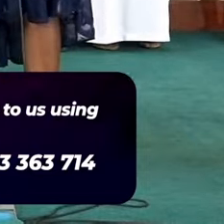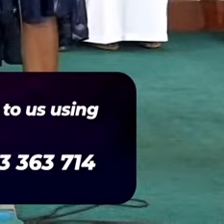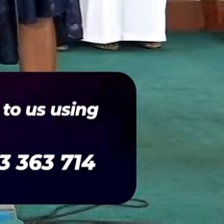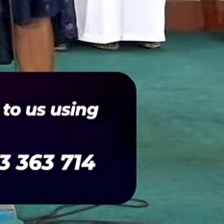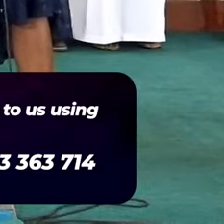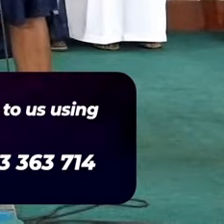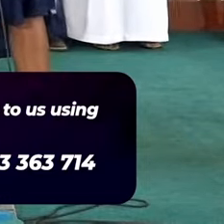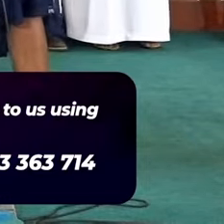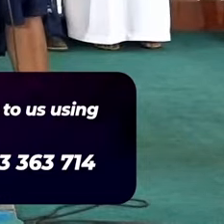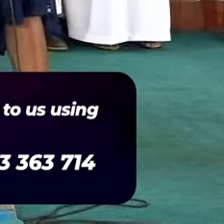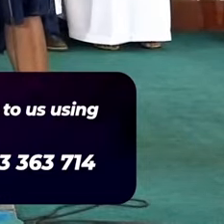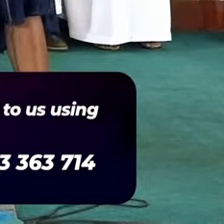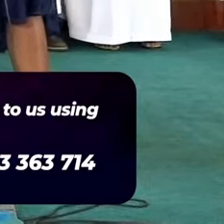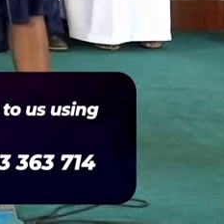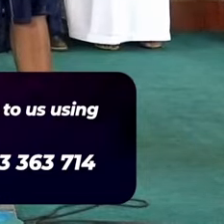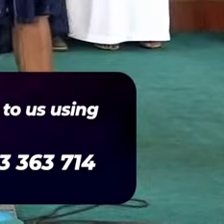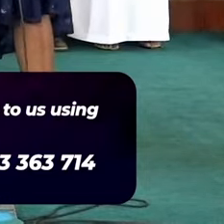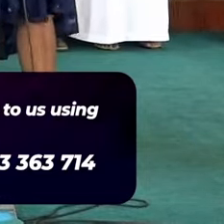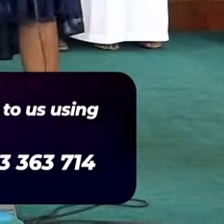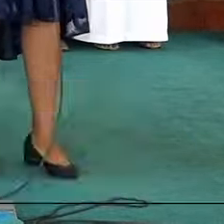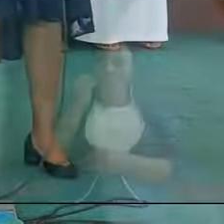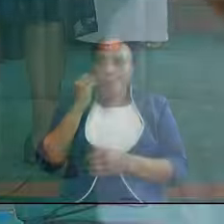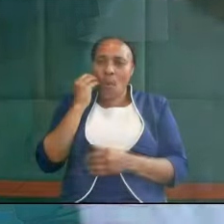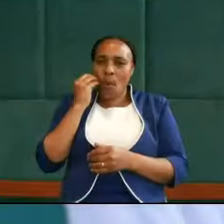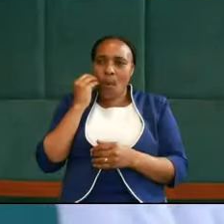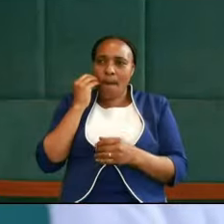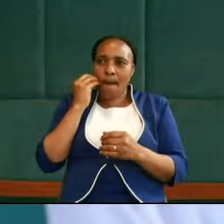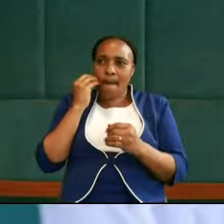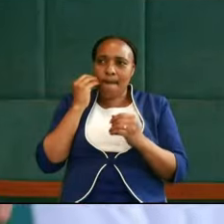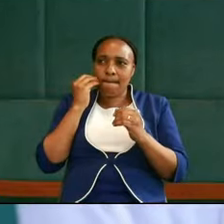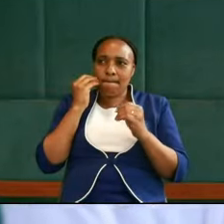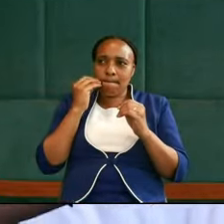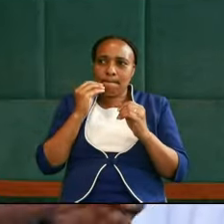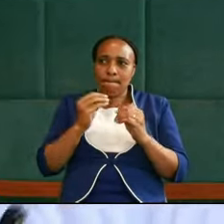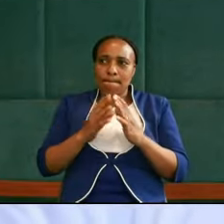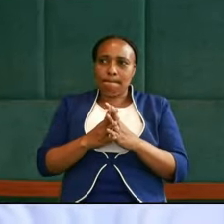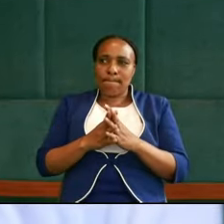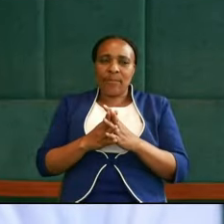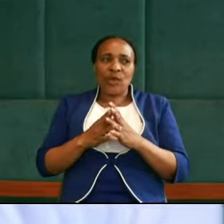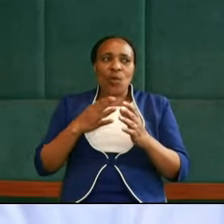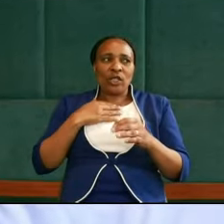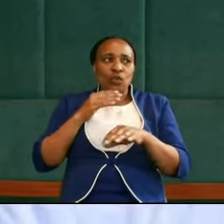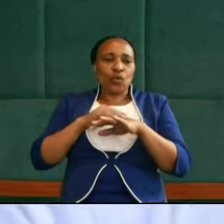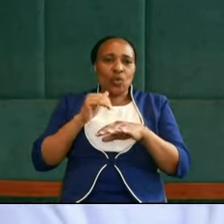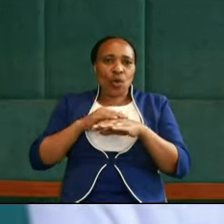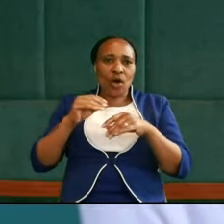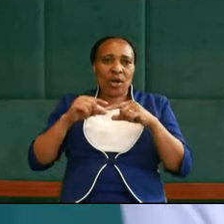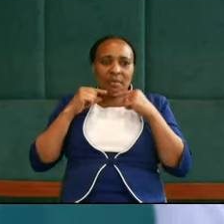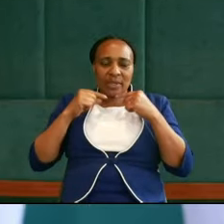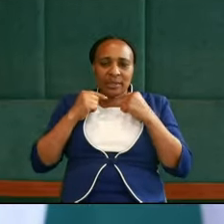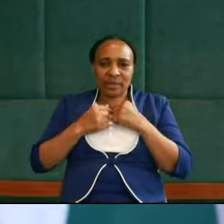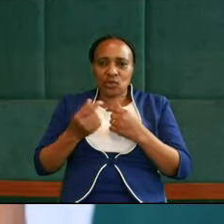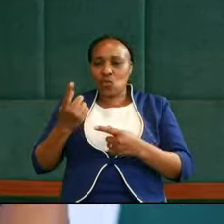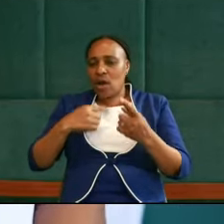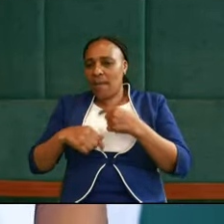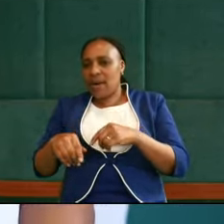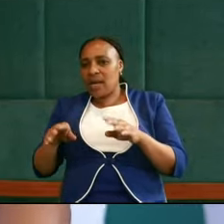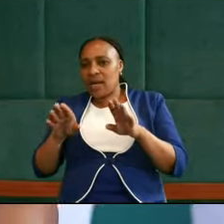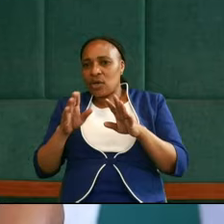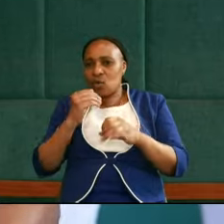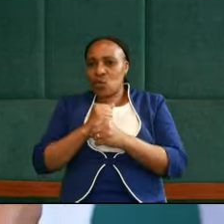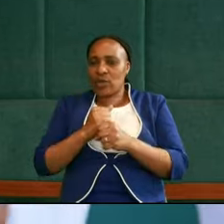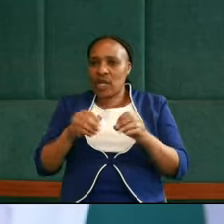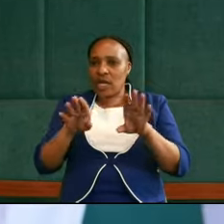Father's home. God bless you, my brother. We want to bow our heads. We want to call Pastor to kindly come and pray for us.